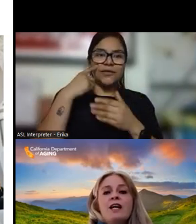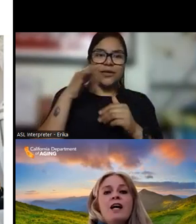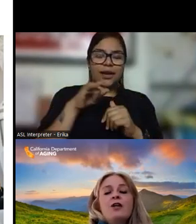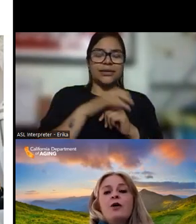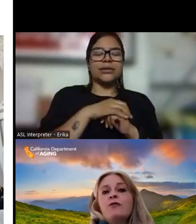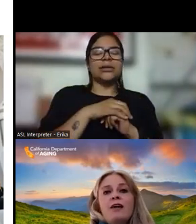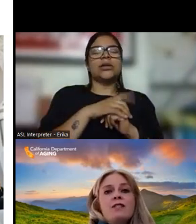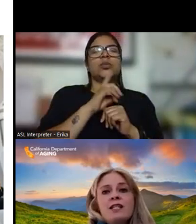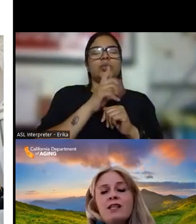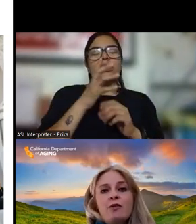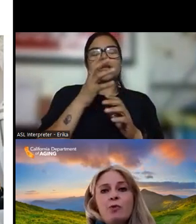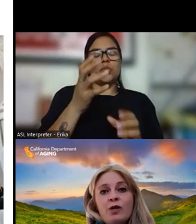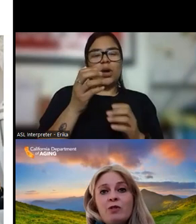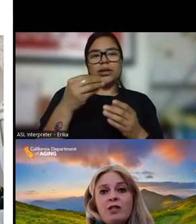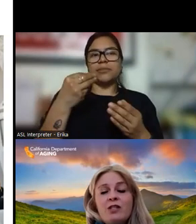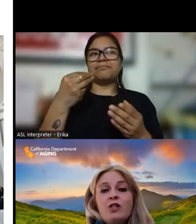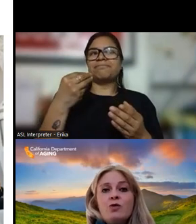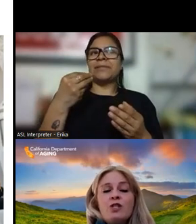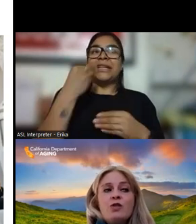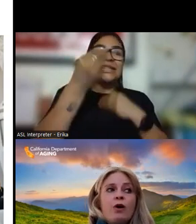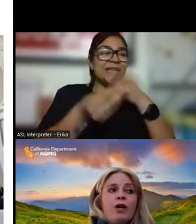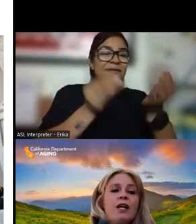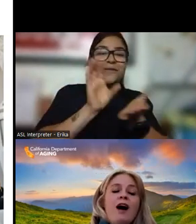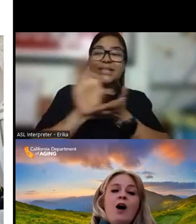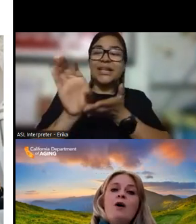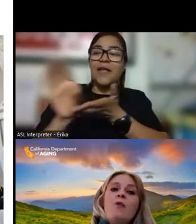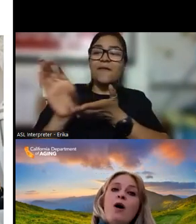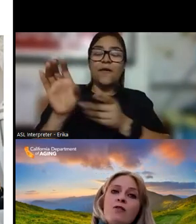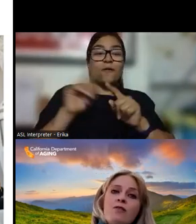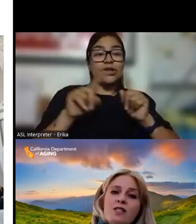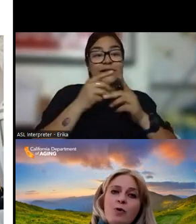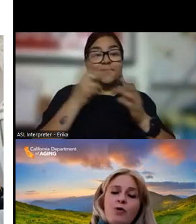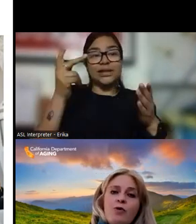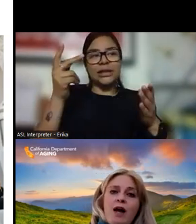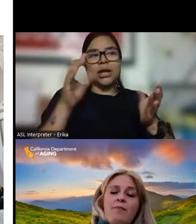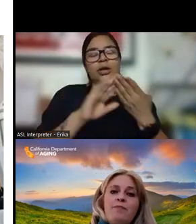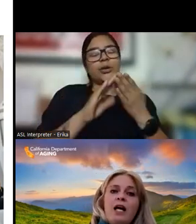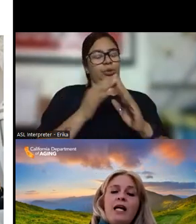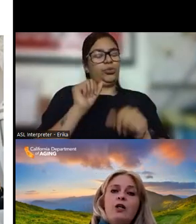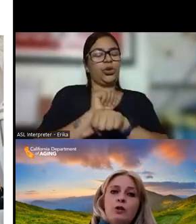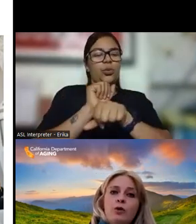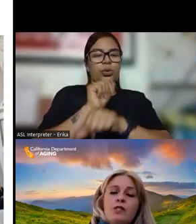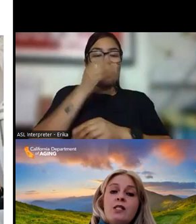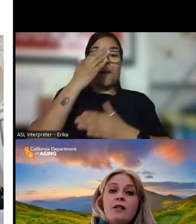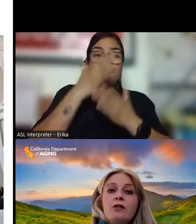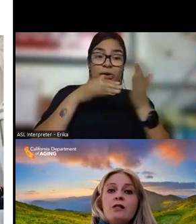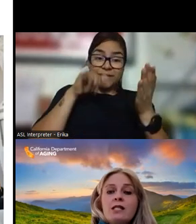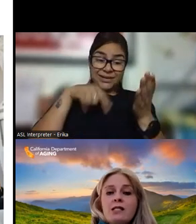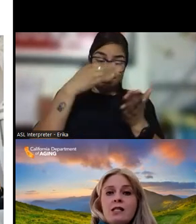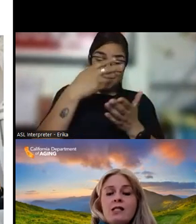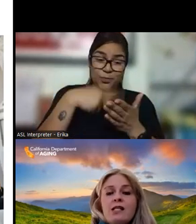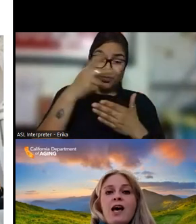to fund, 5, 6, 7 more communities to do this work. Part of this program includes